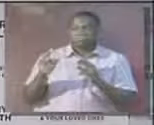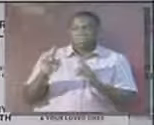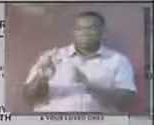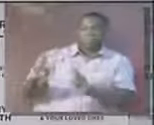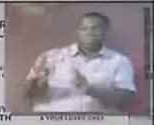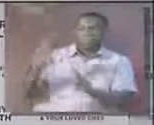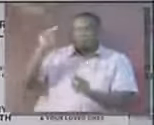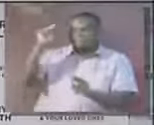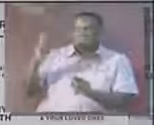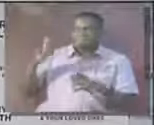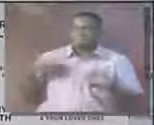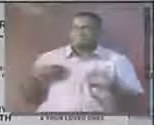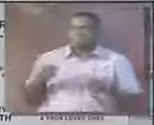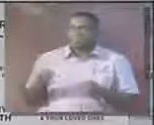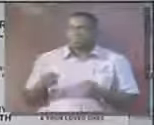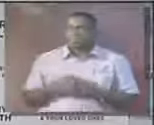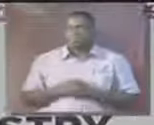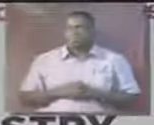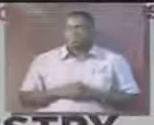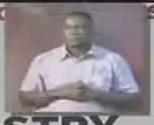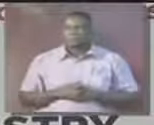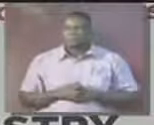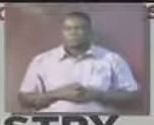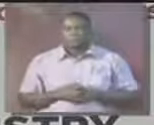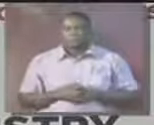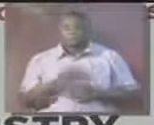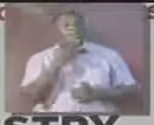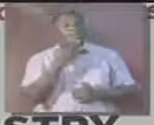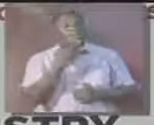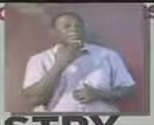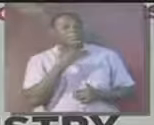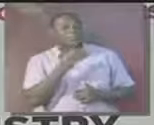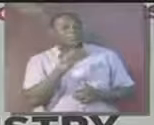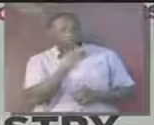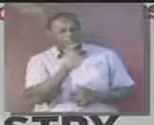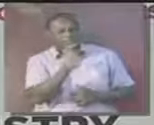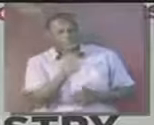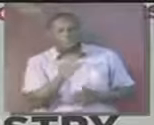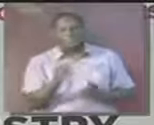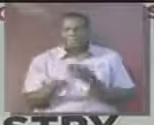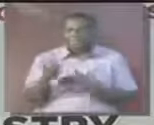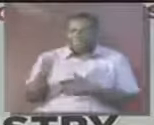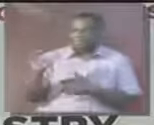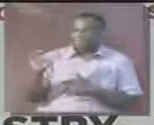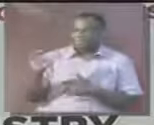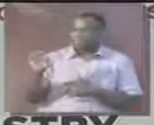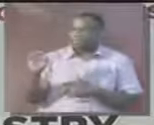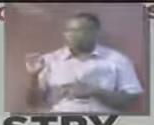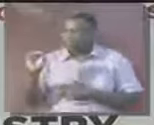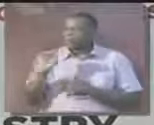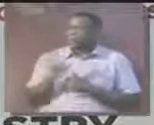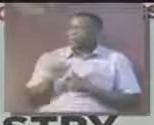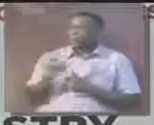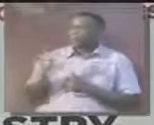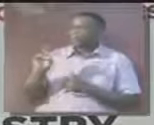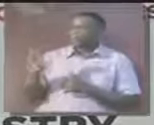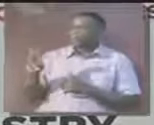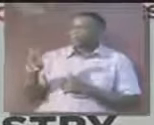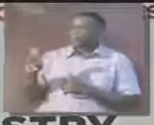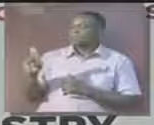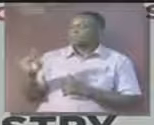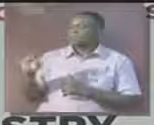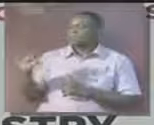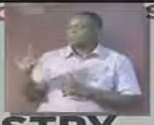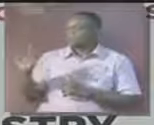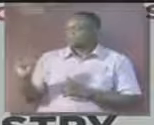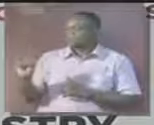Thank you. Thank you very much, Candice. Good morning to the Chief Medical Officer, Dr. Parasram, Dr. Richards,